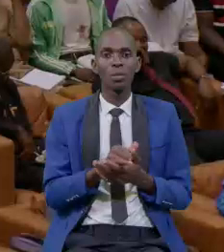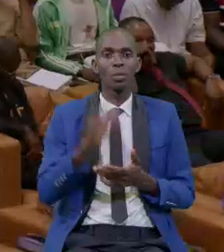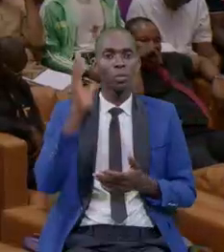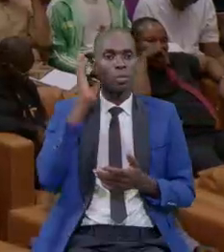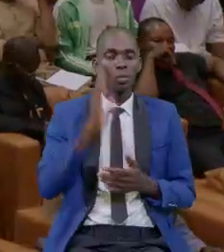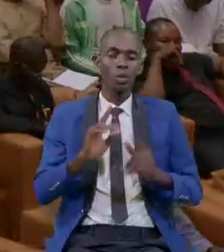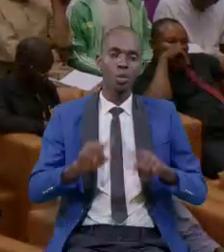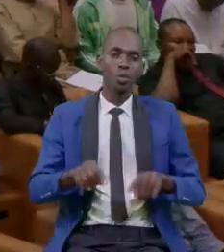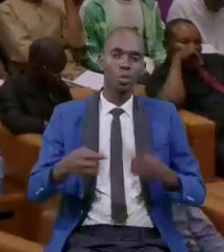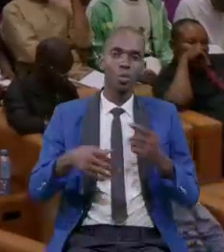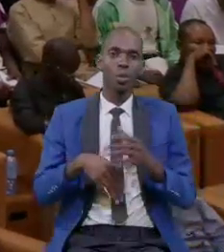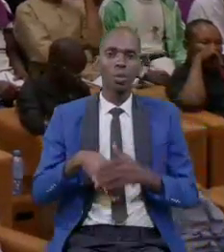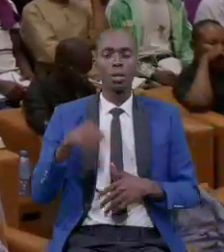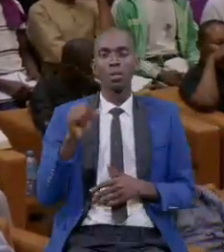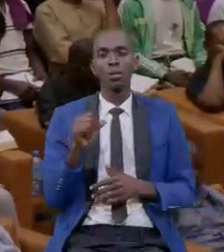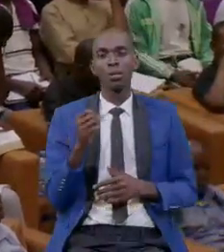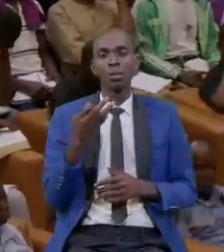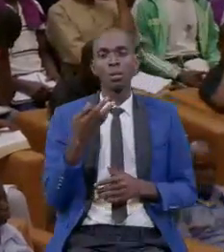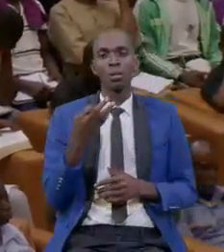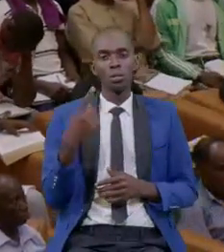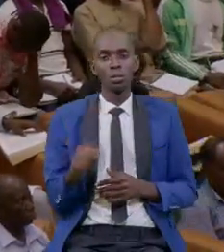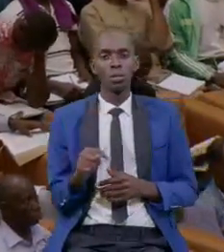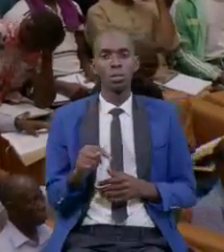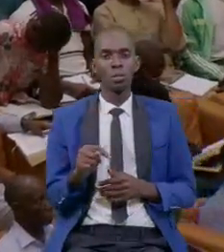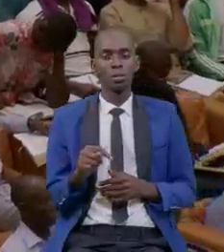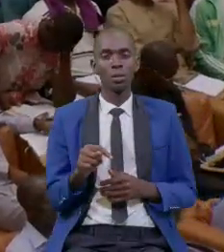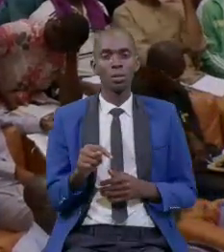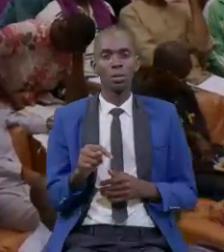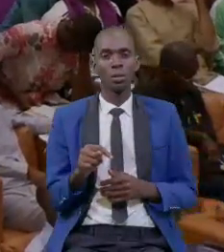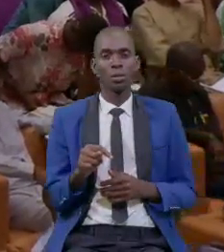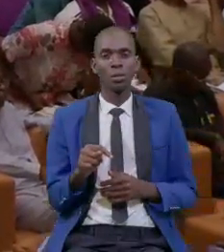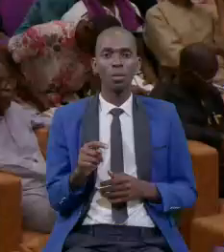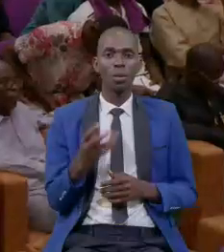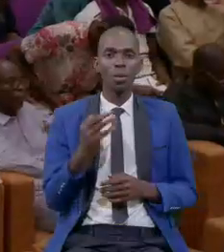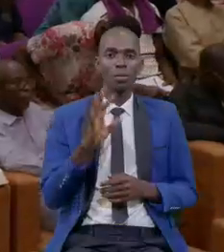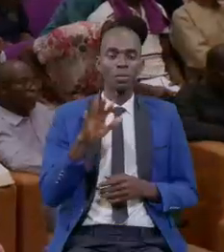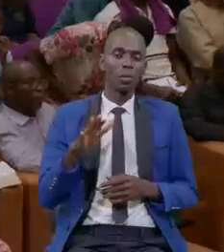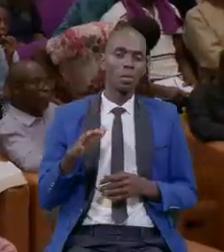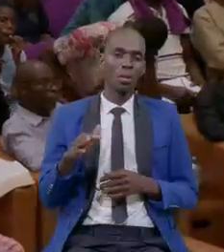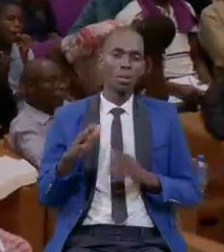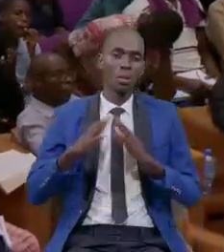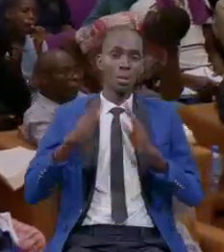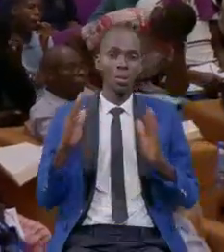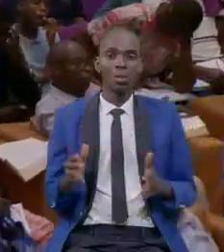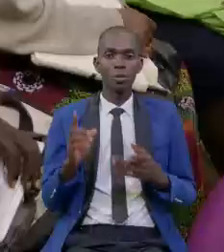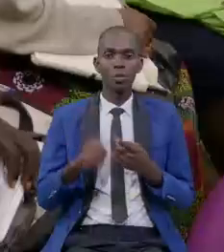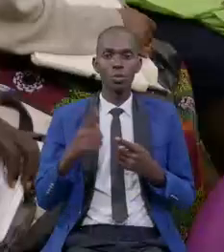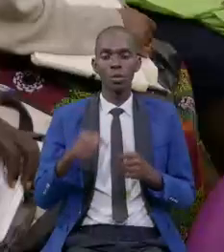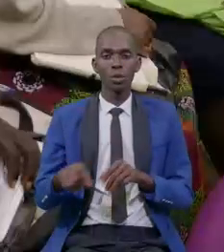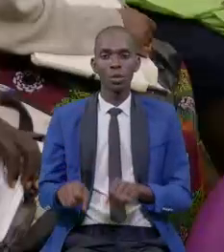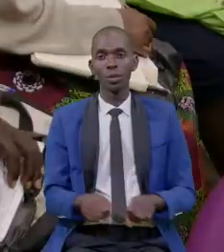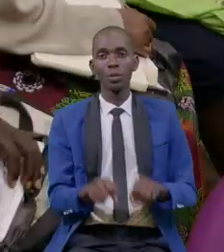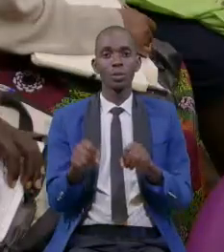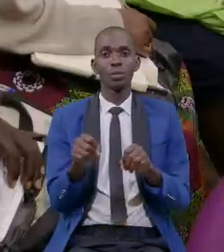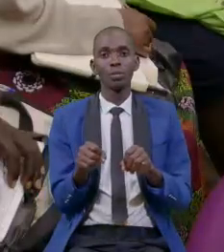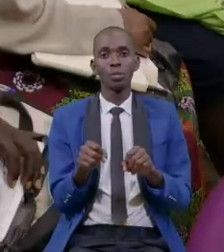out of the doors of thy house unto the street,